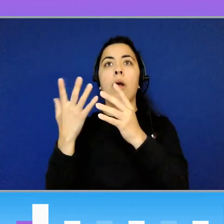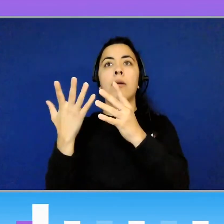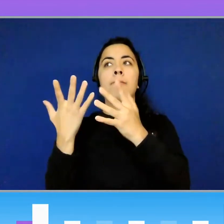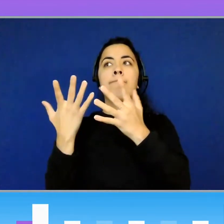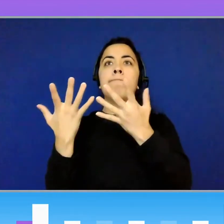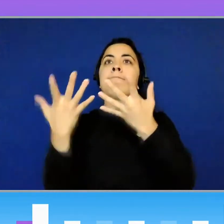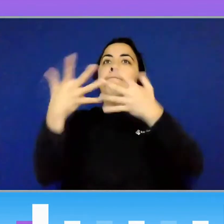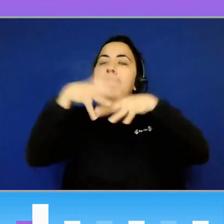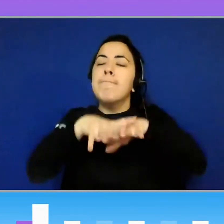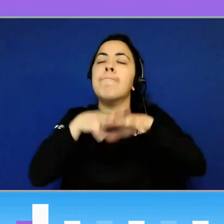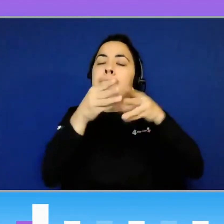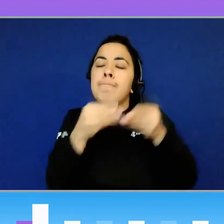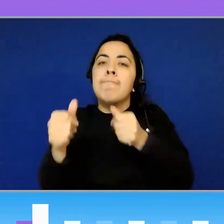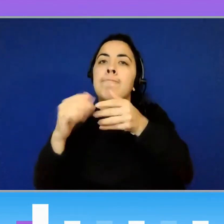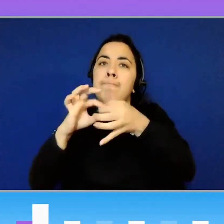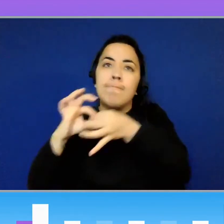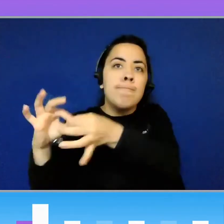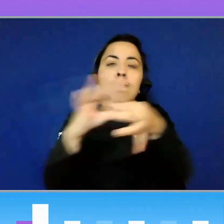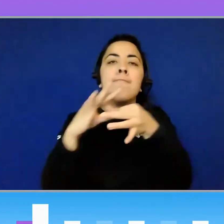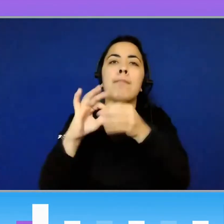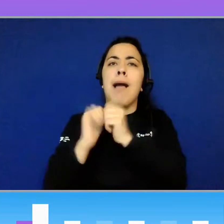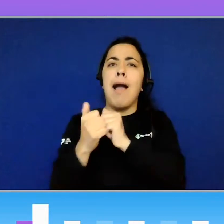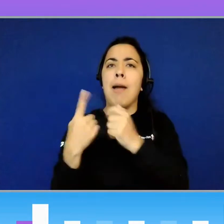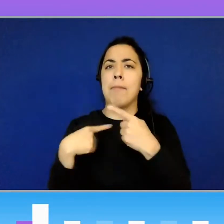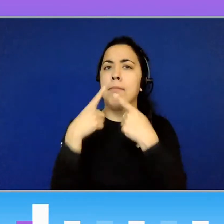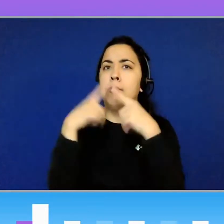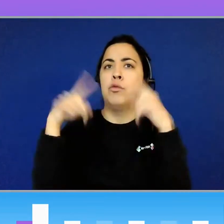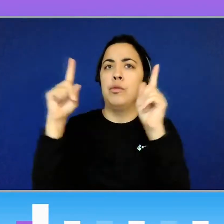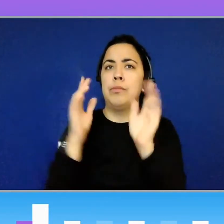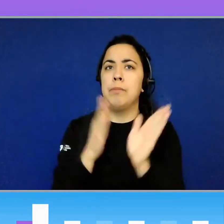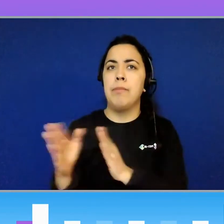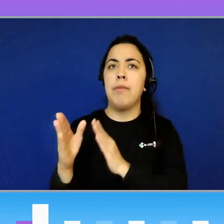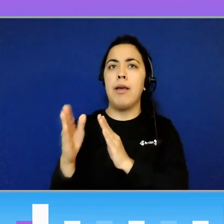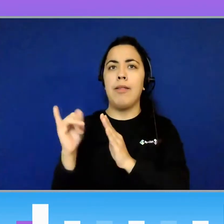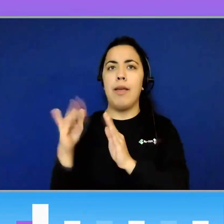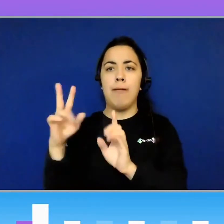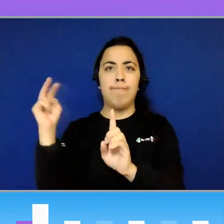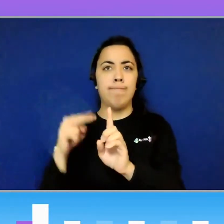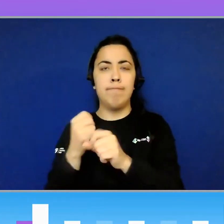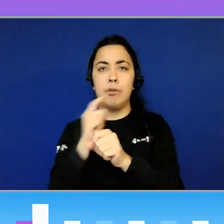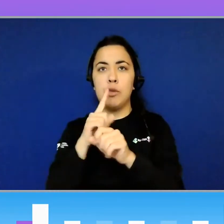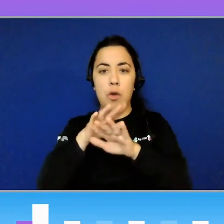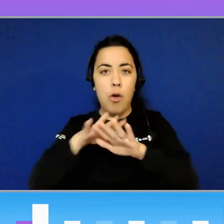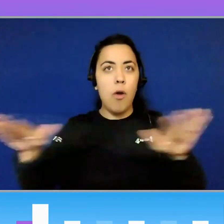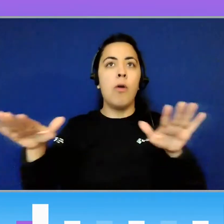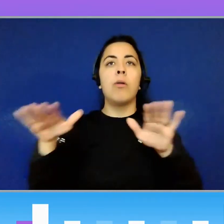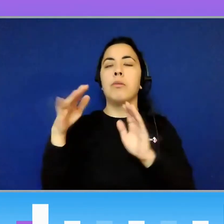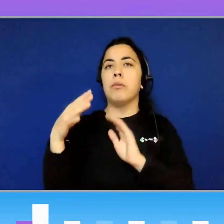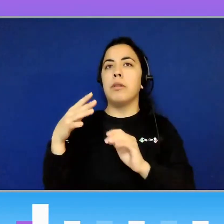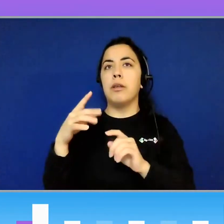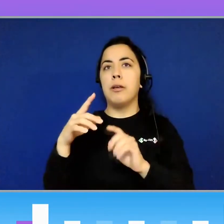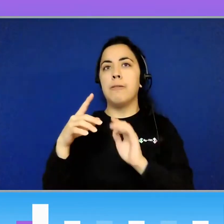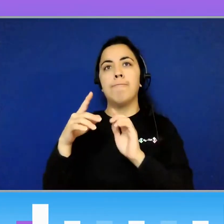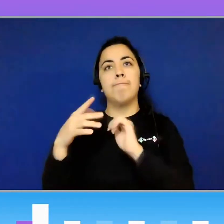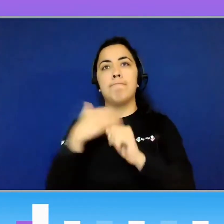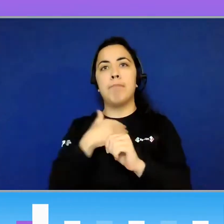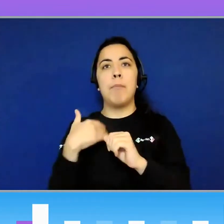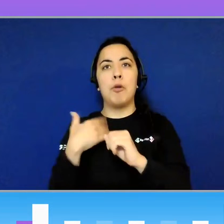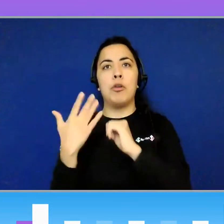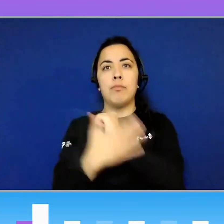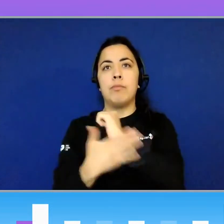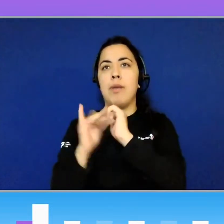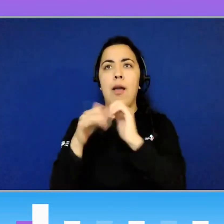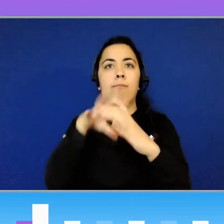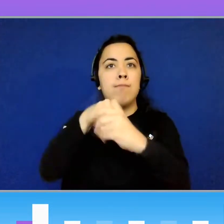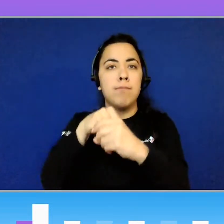clarifications about how is that going to be achieved, that the same interpretation happens across all member states. Also, I get questions,